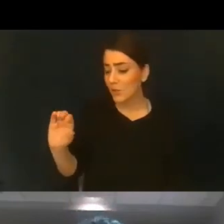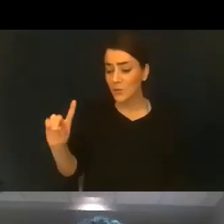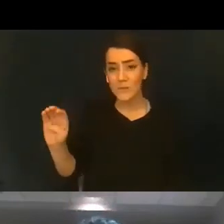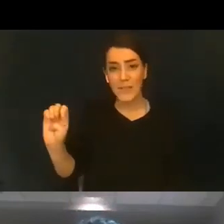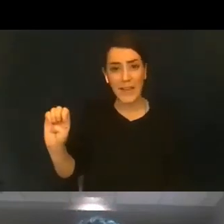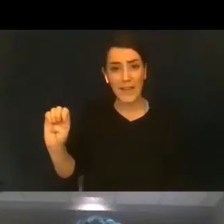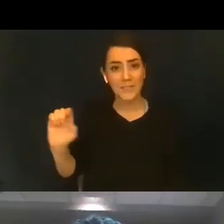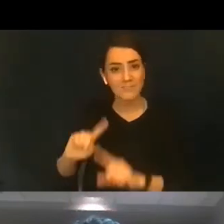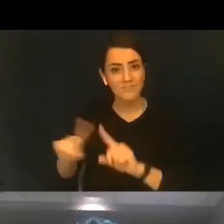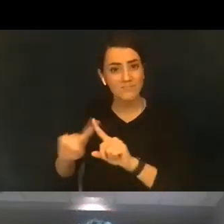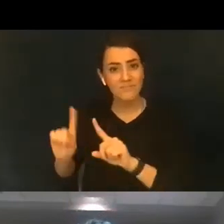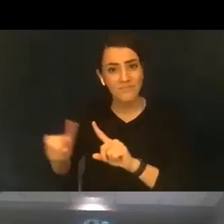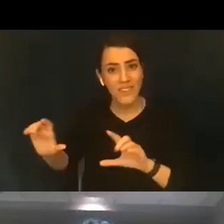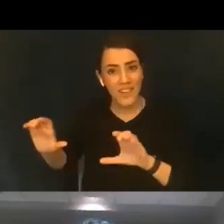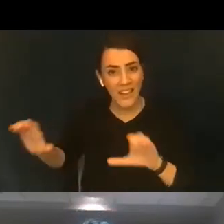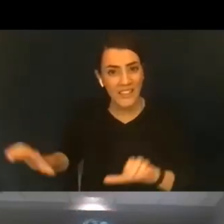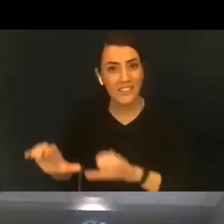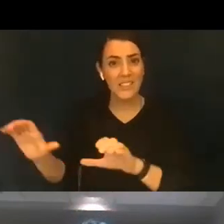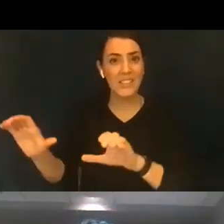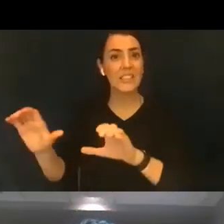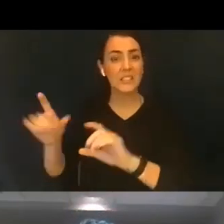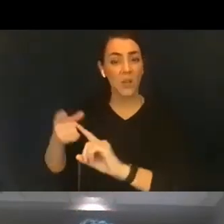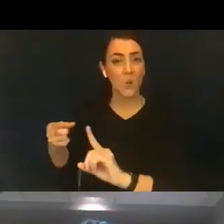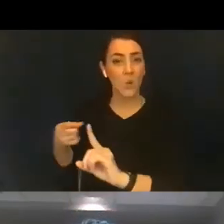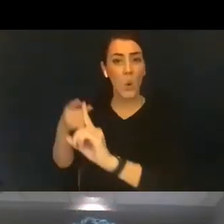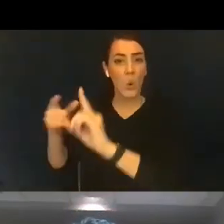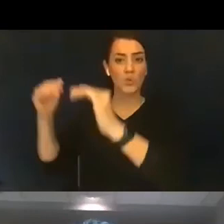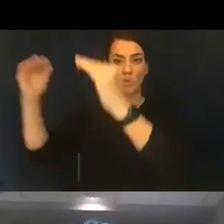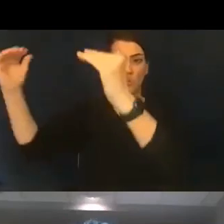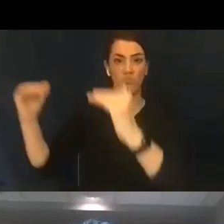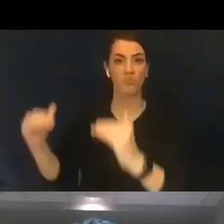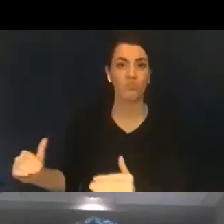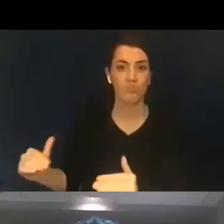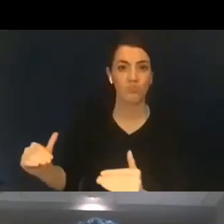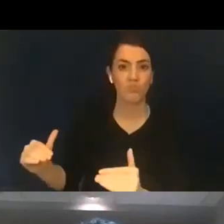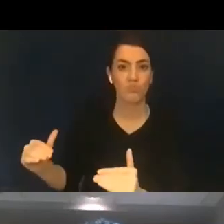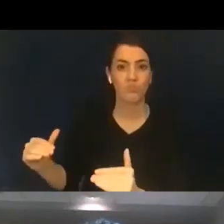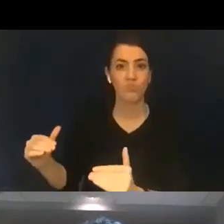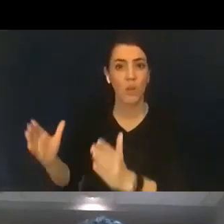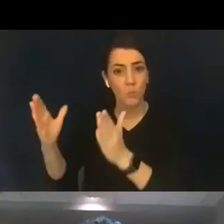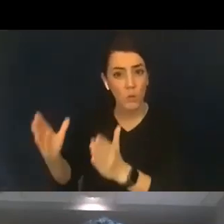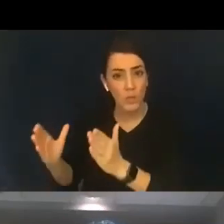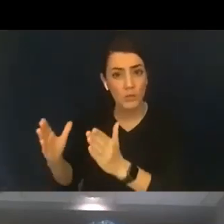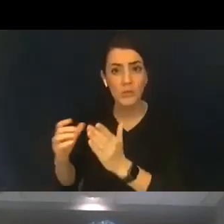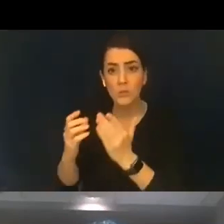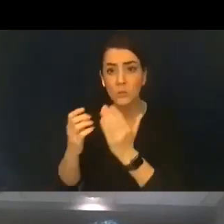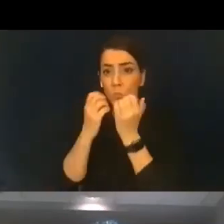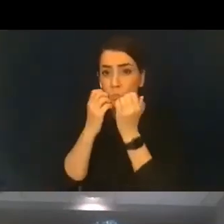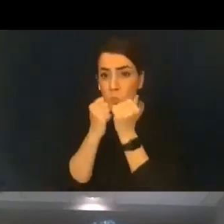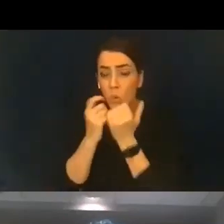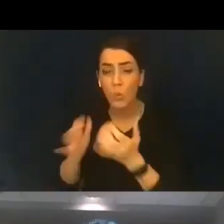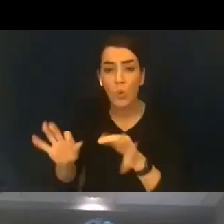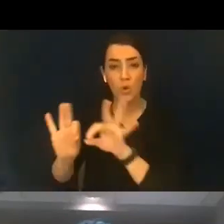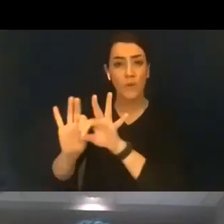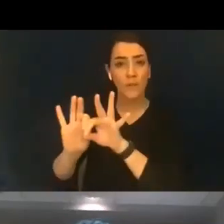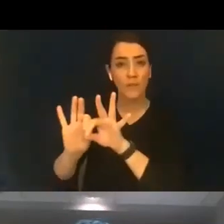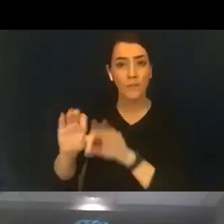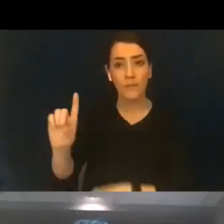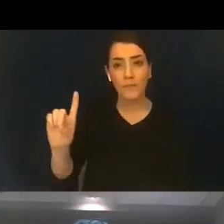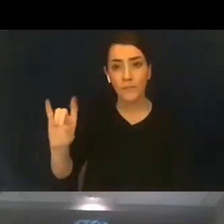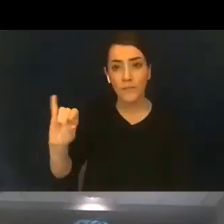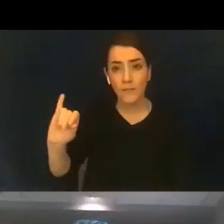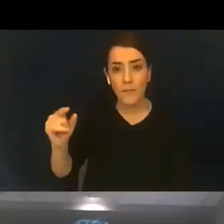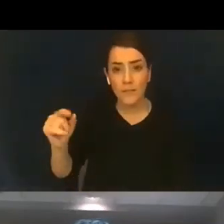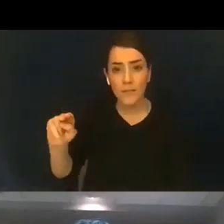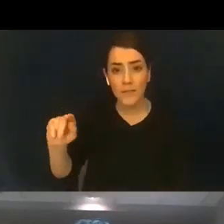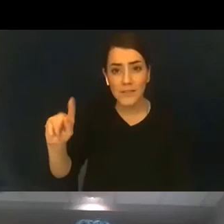a human being's worth, a human being's dignity, a human being's history and story. And if